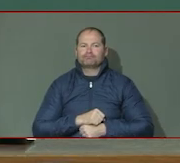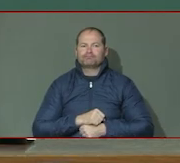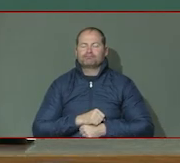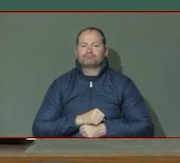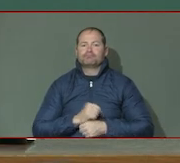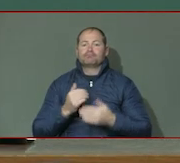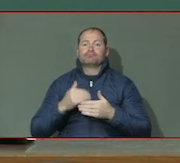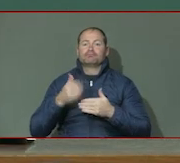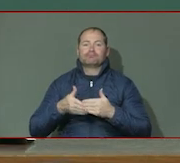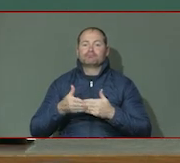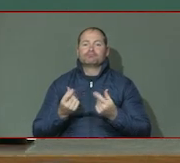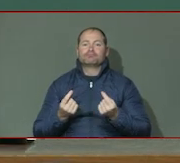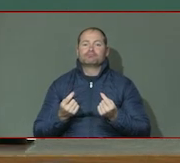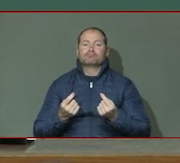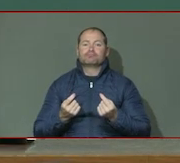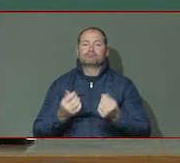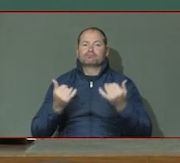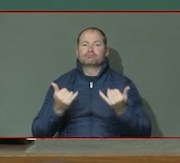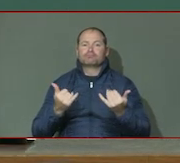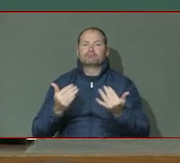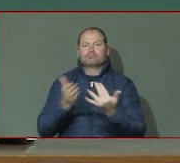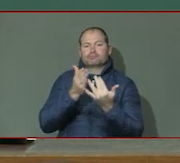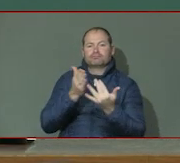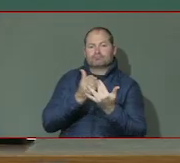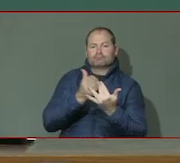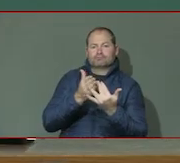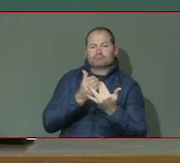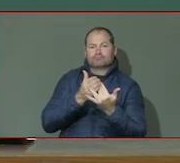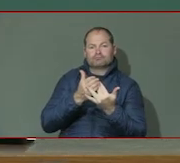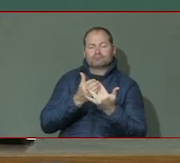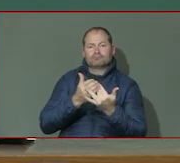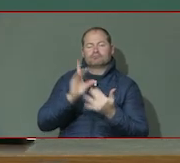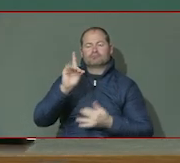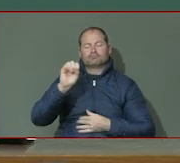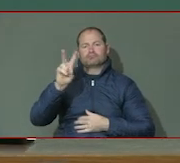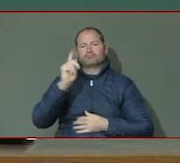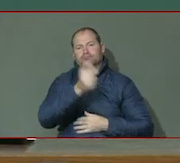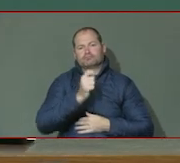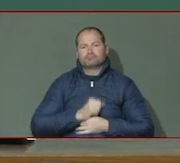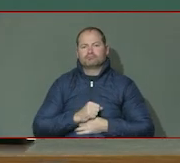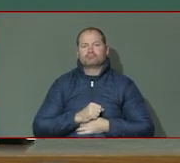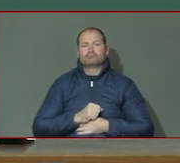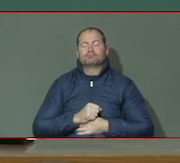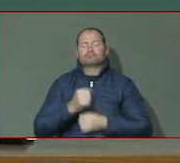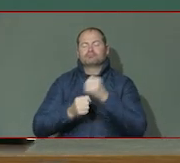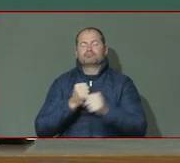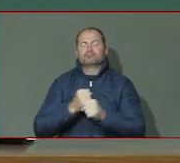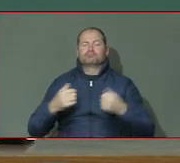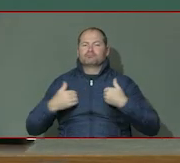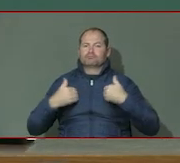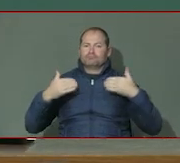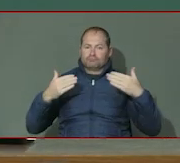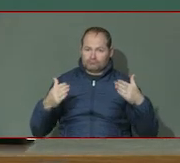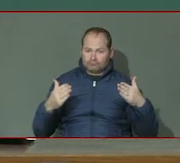our interim dividends. So it's only those two things. Balance at the beginning of the year or the end of last